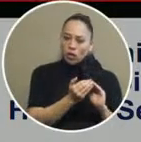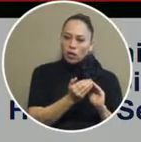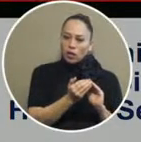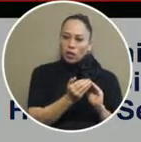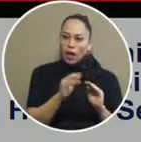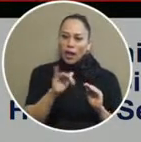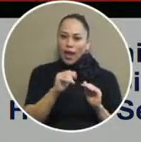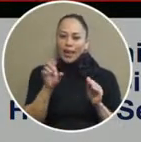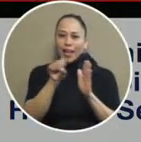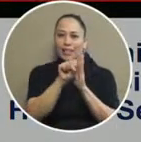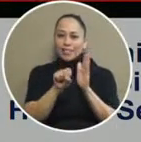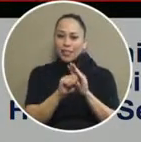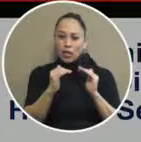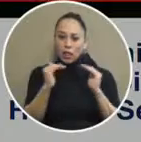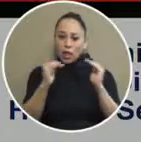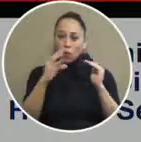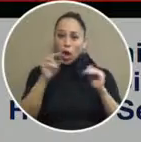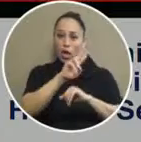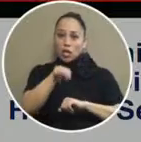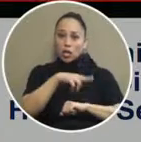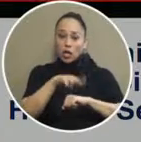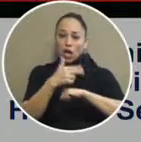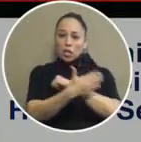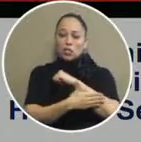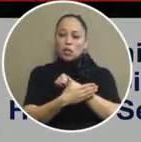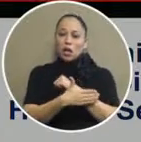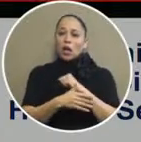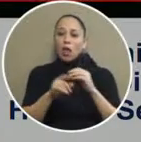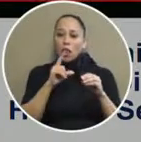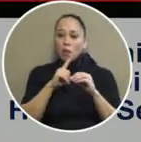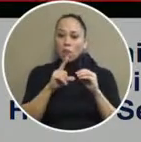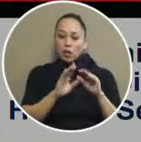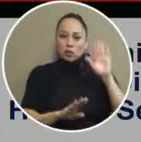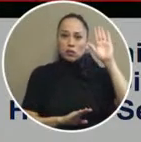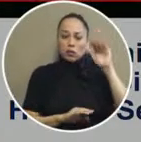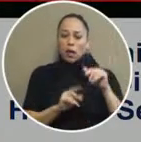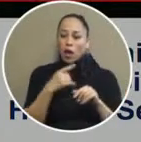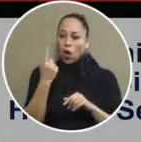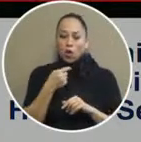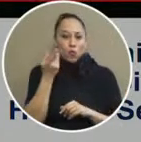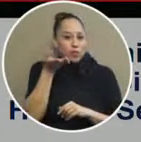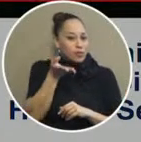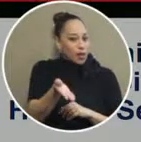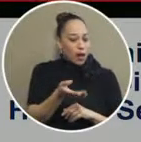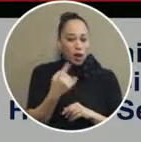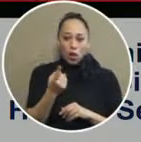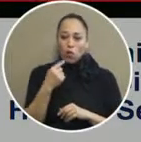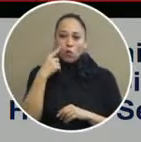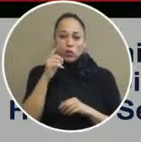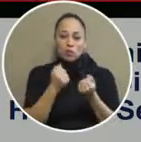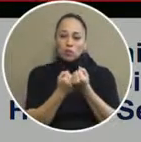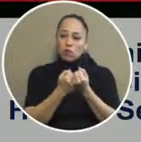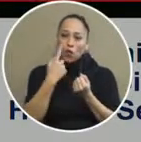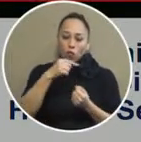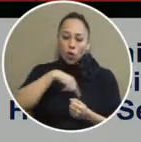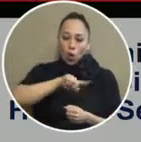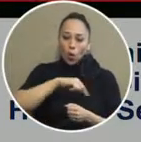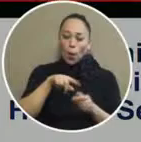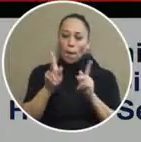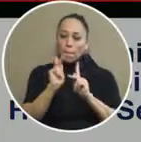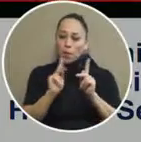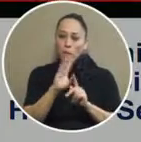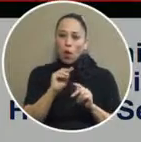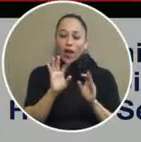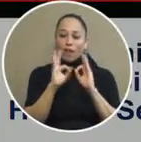at the state level and nationally, that El Paso's greatest asset has always been and always will be her people and the family that